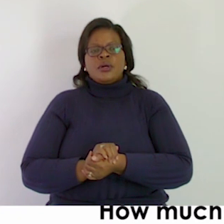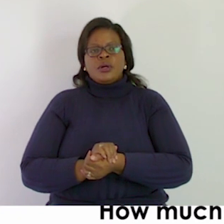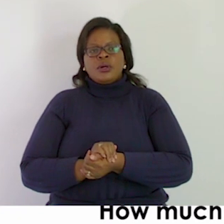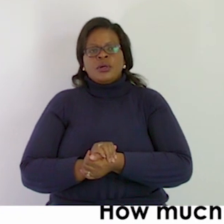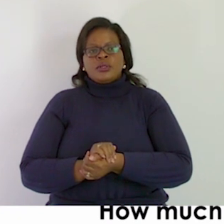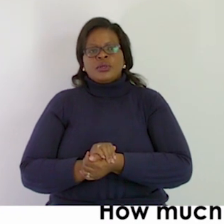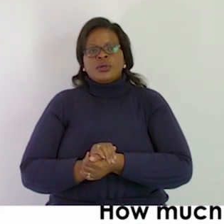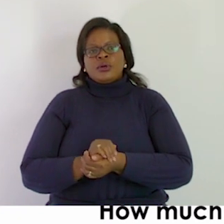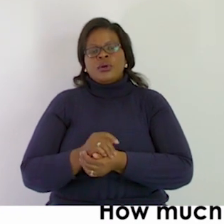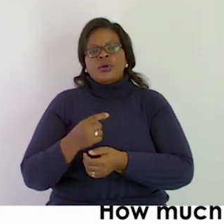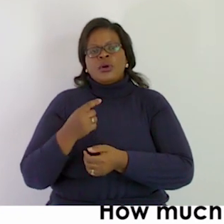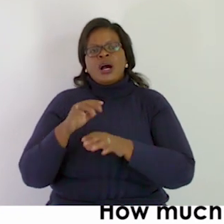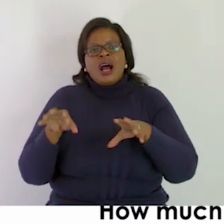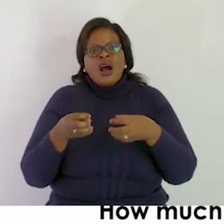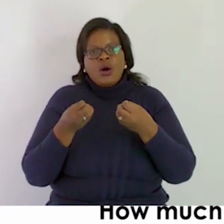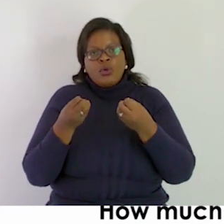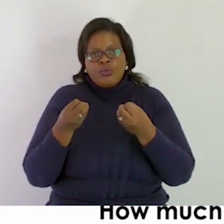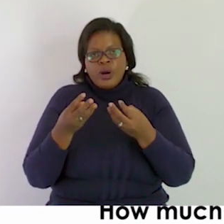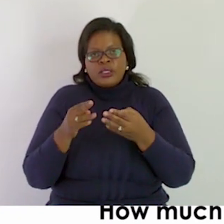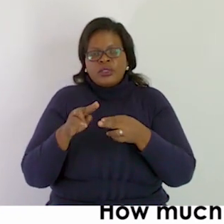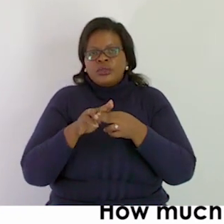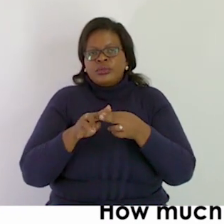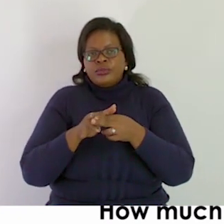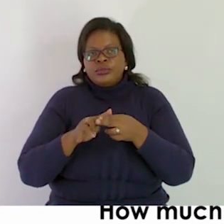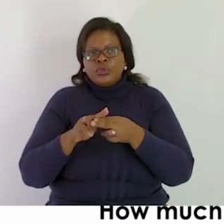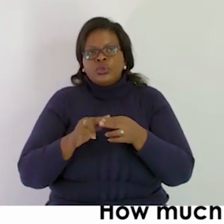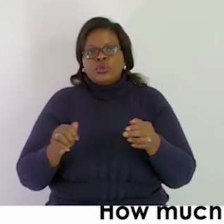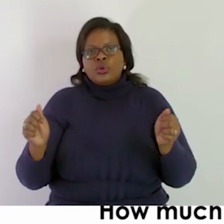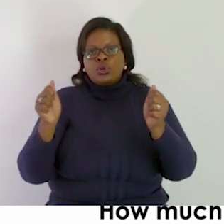here is not just to add the numbers together, but remember,